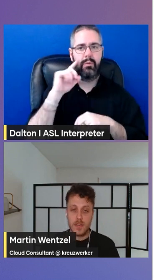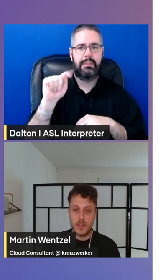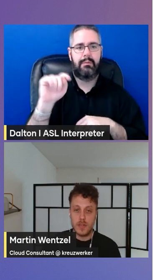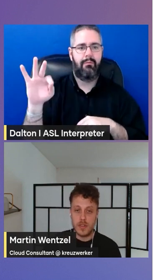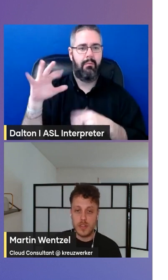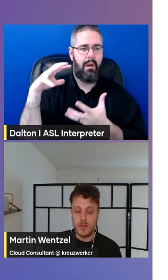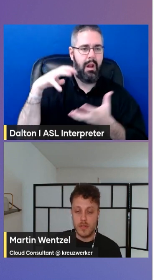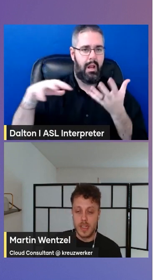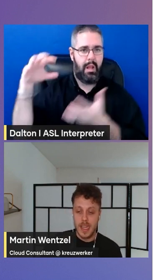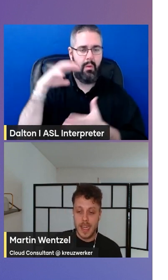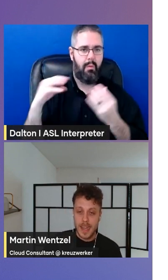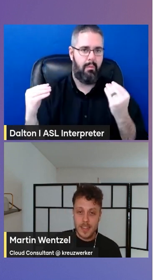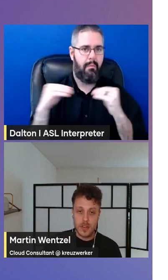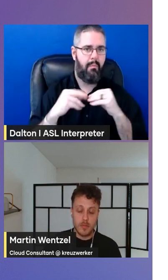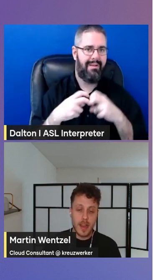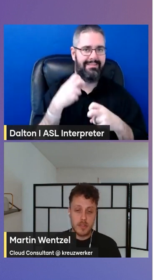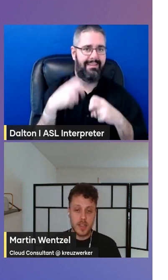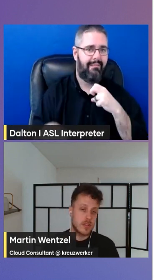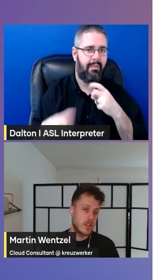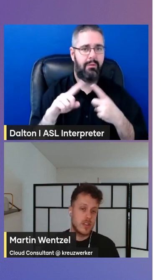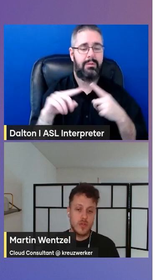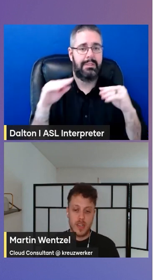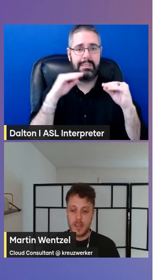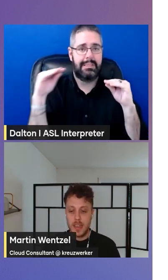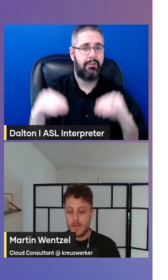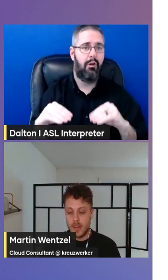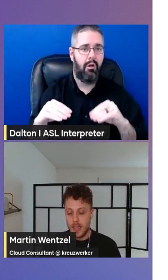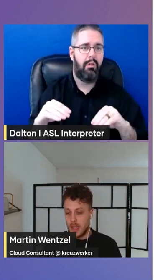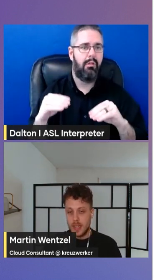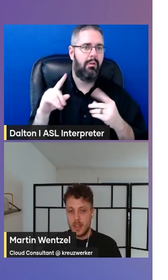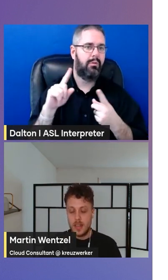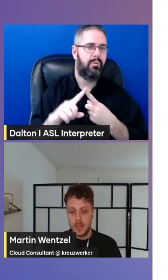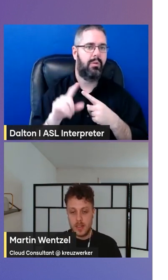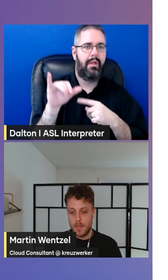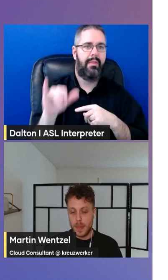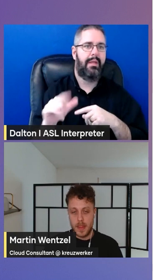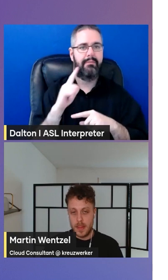much more difficult to install binary or to get even